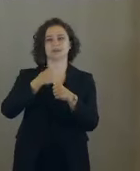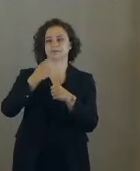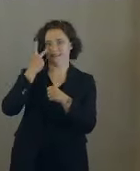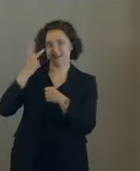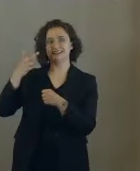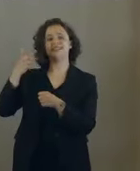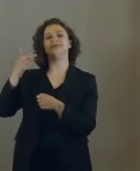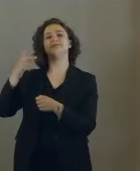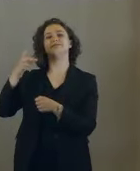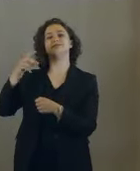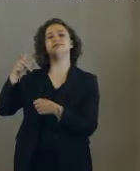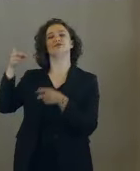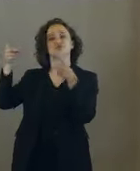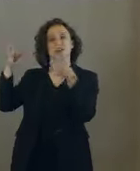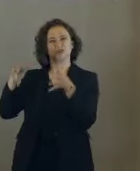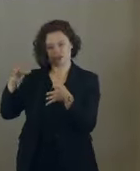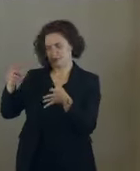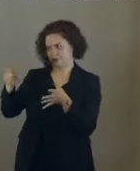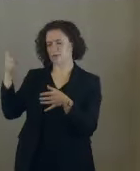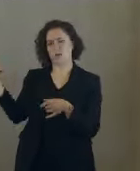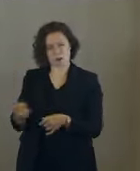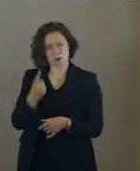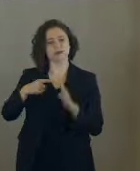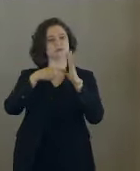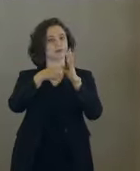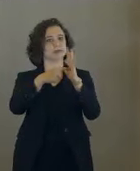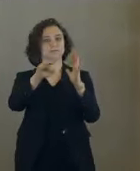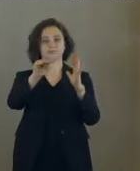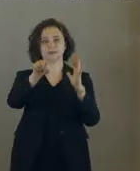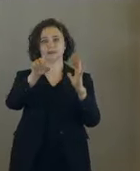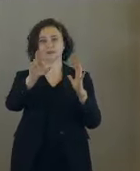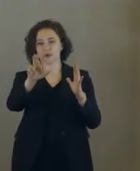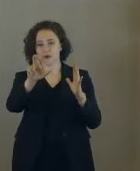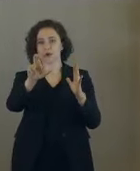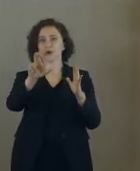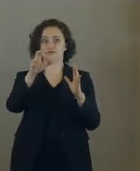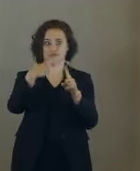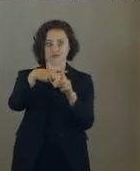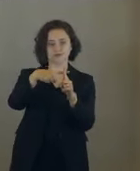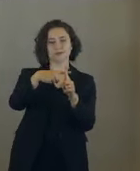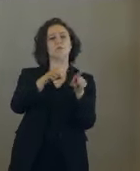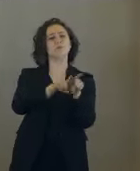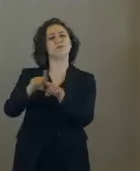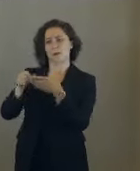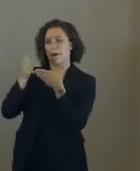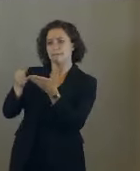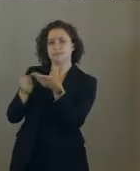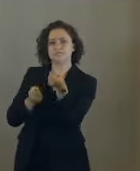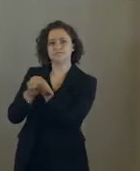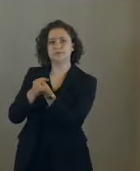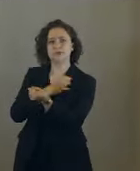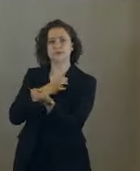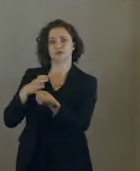has routinely made sure that he is not only representing the department, but also helping the commission do the work that we are to